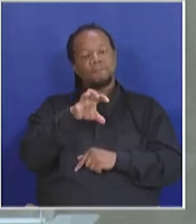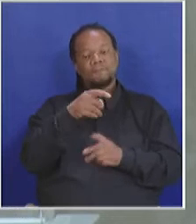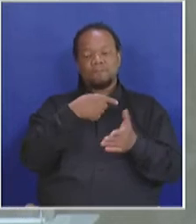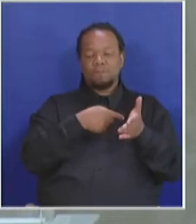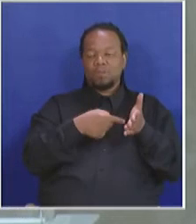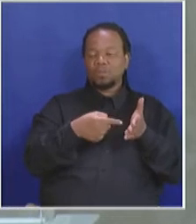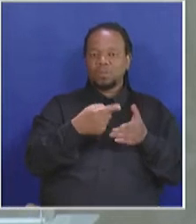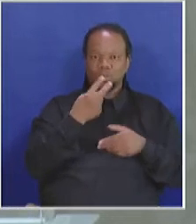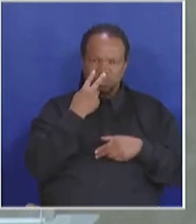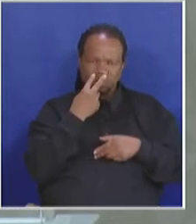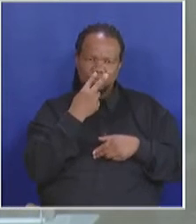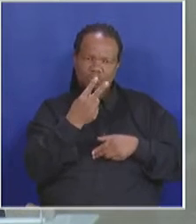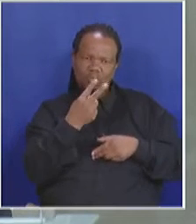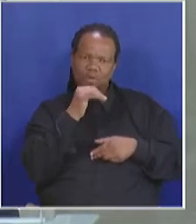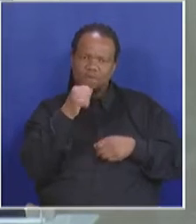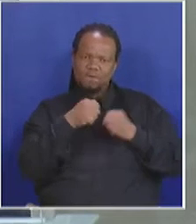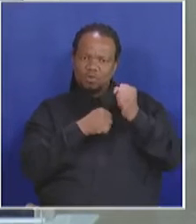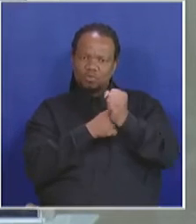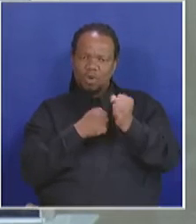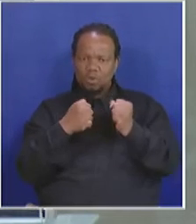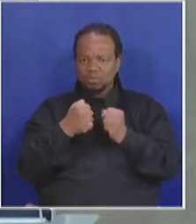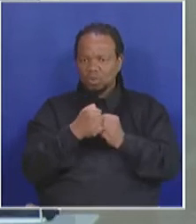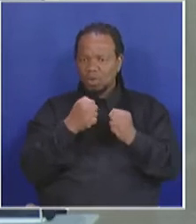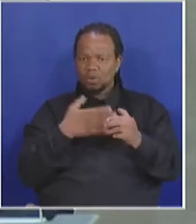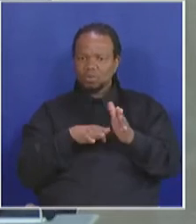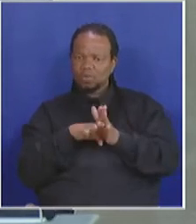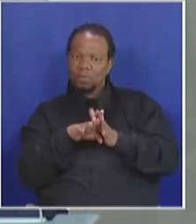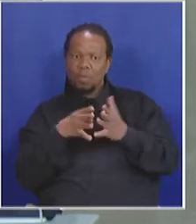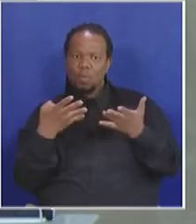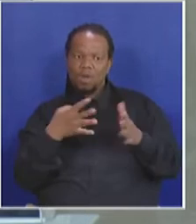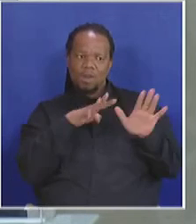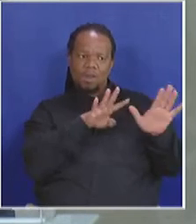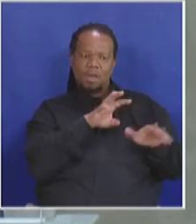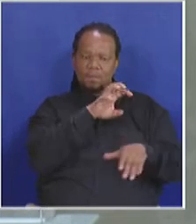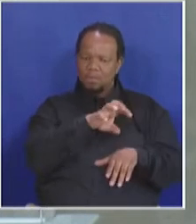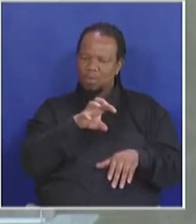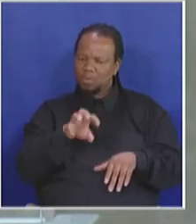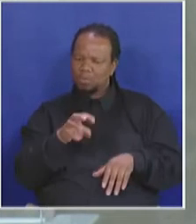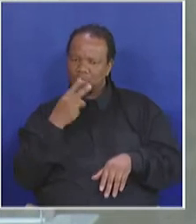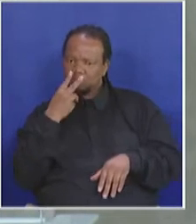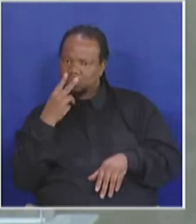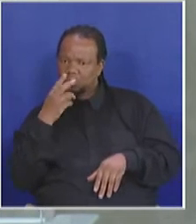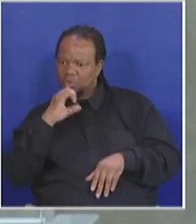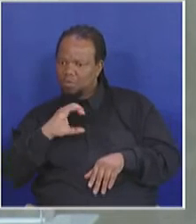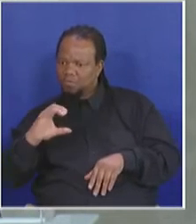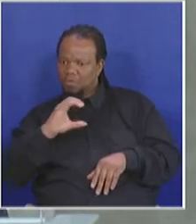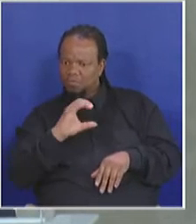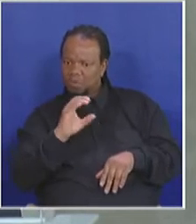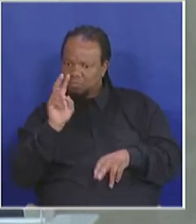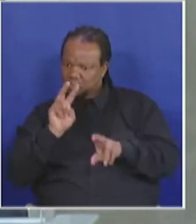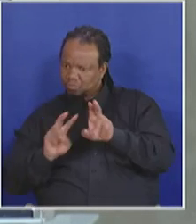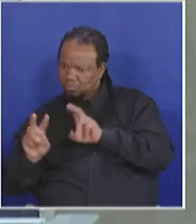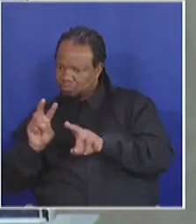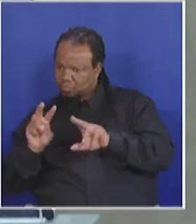in infrastructure development in all 9 provinces and assess our investment for better delivery of services in this